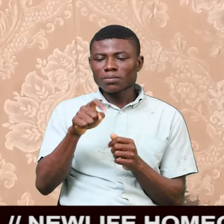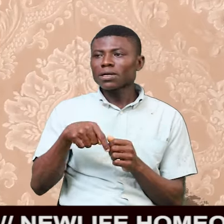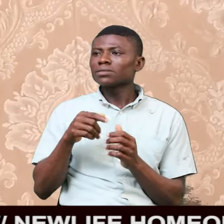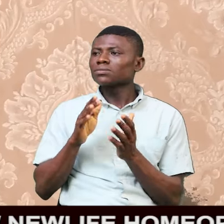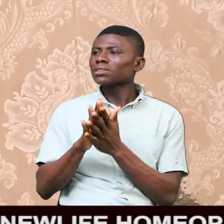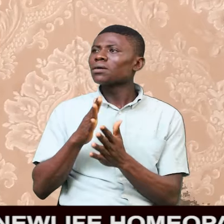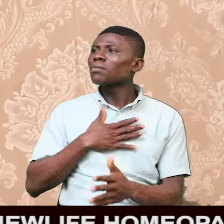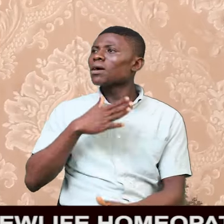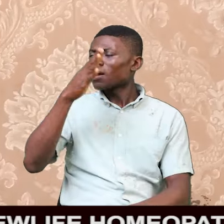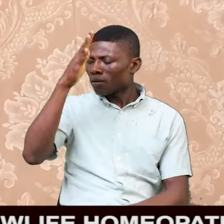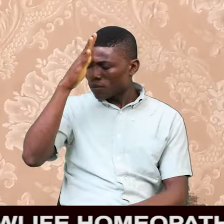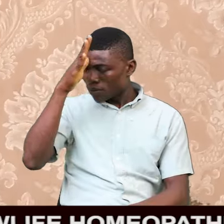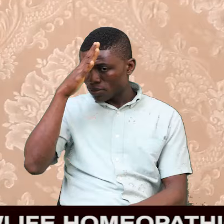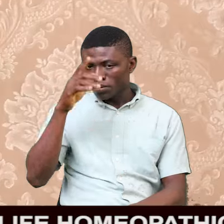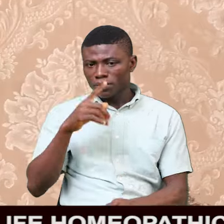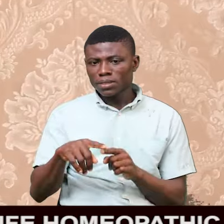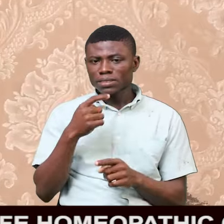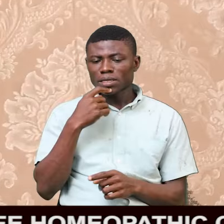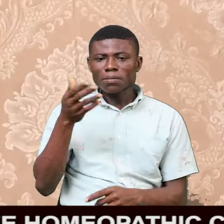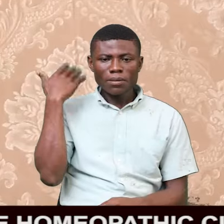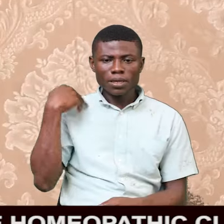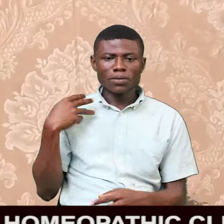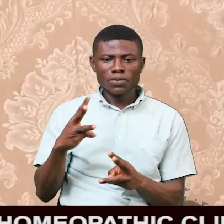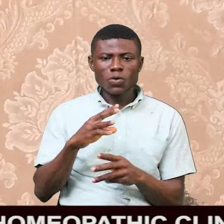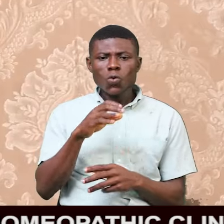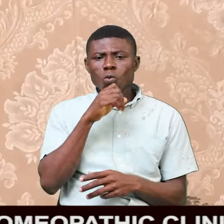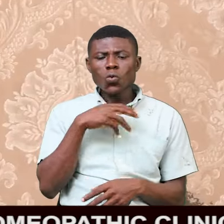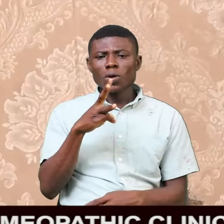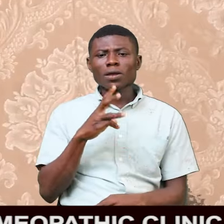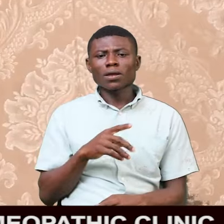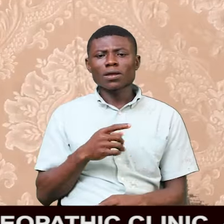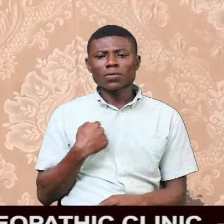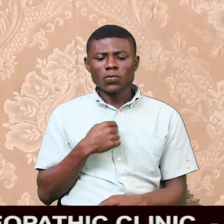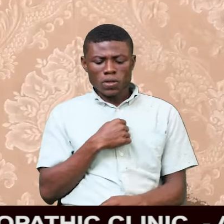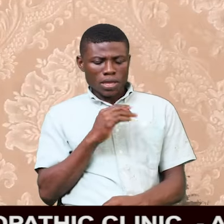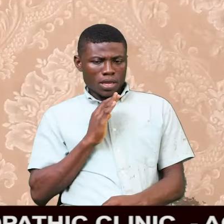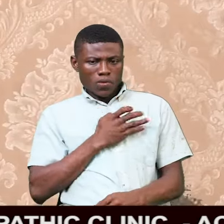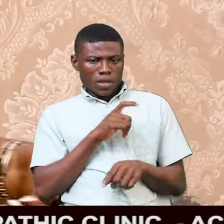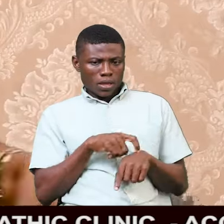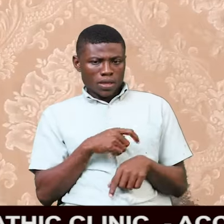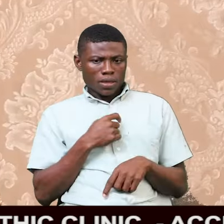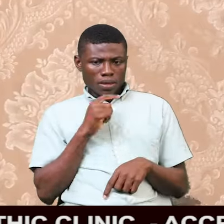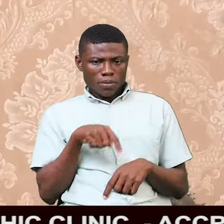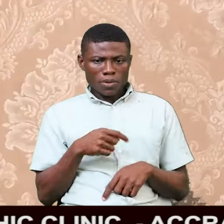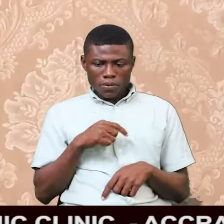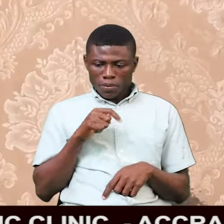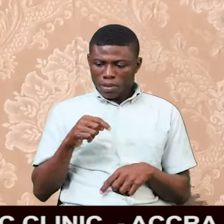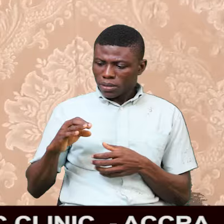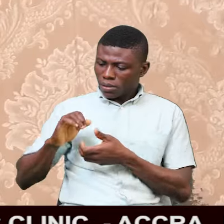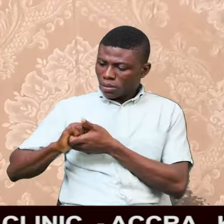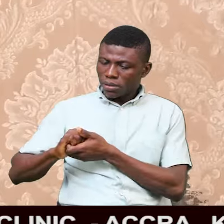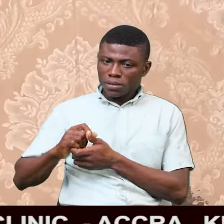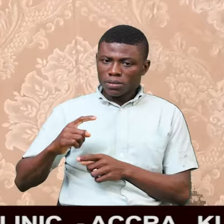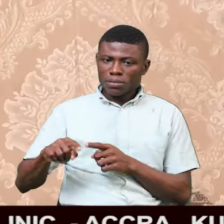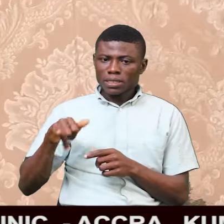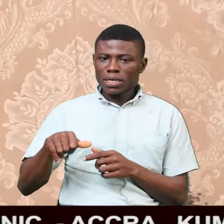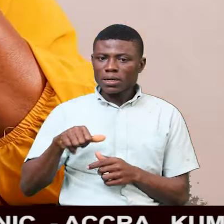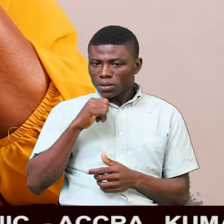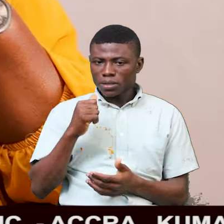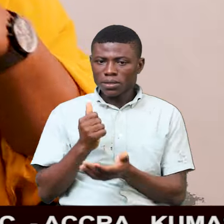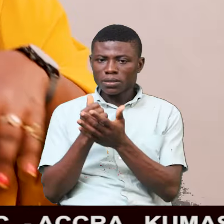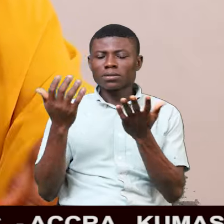And I'm saying no, I know you out more than their cake old school. Yeah time no. I was it me your partners. But no na em